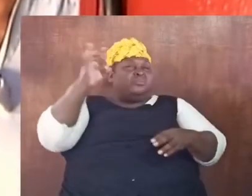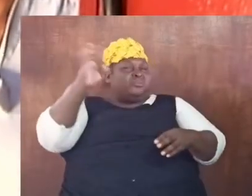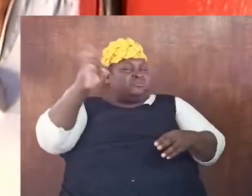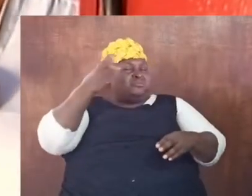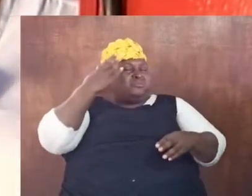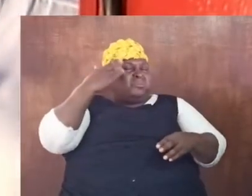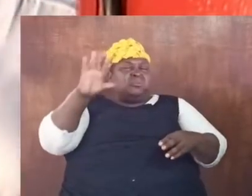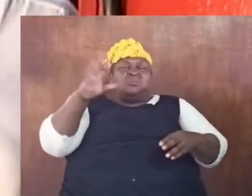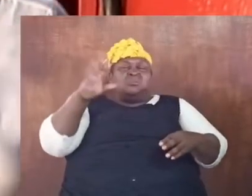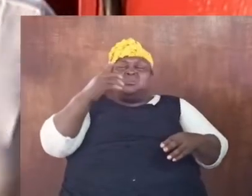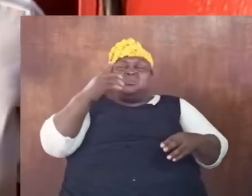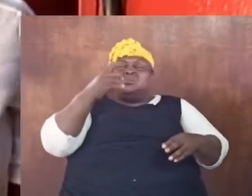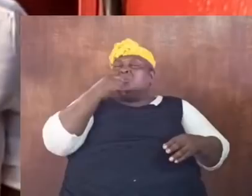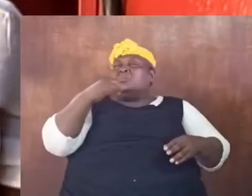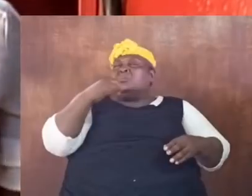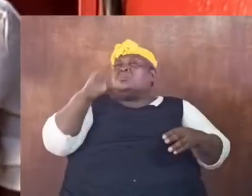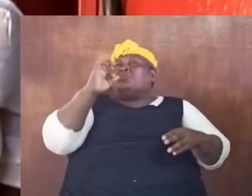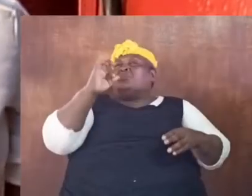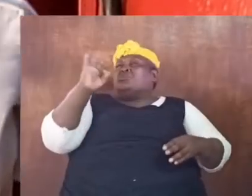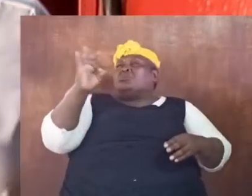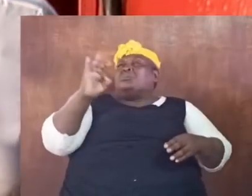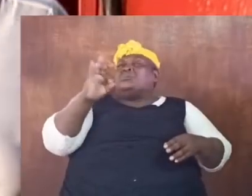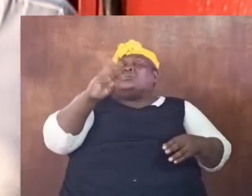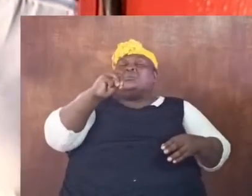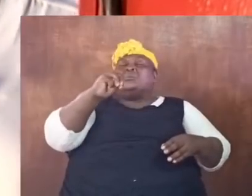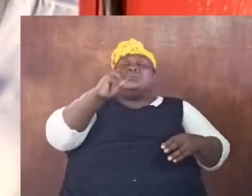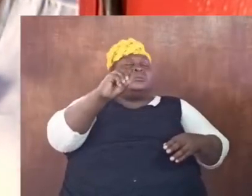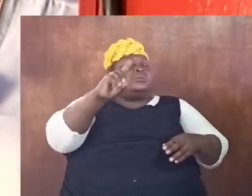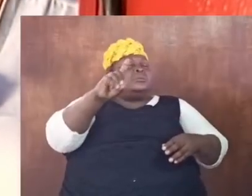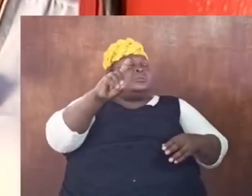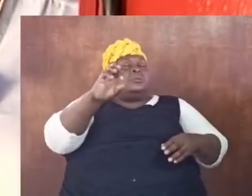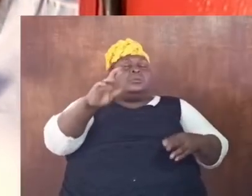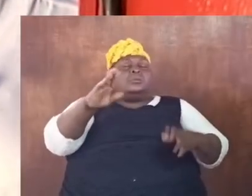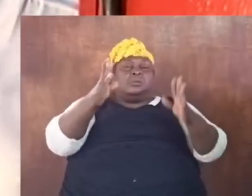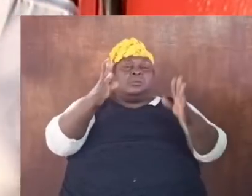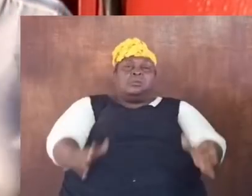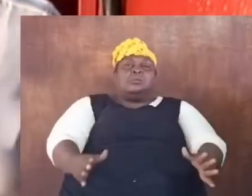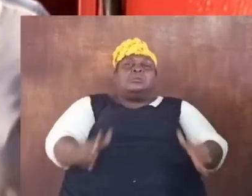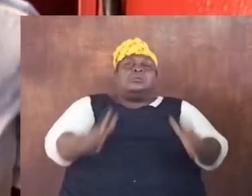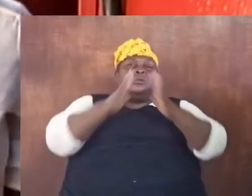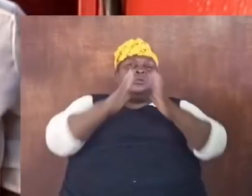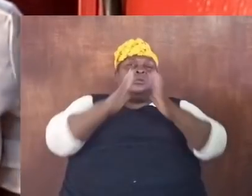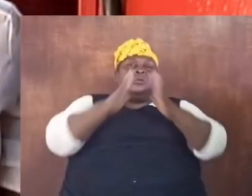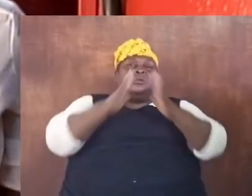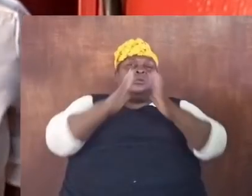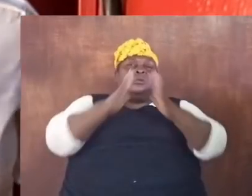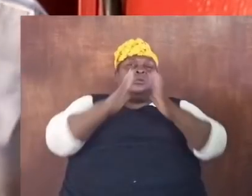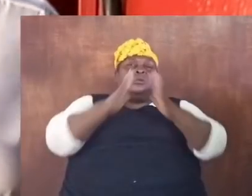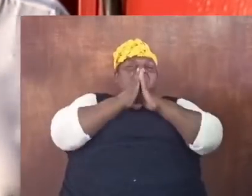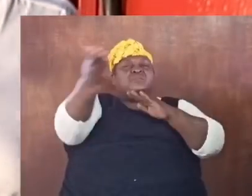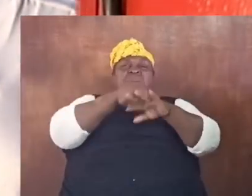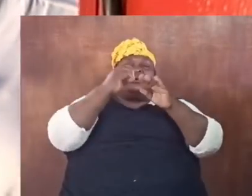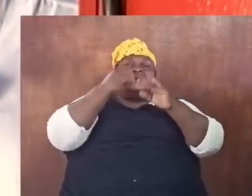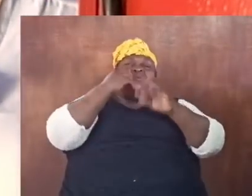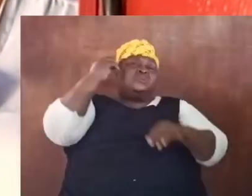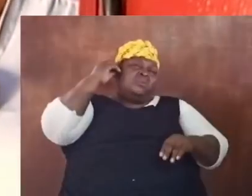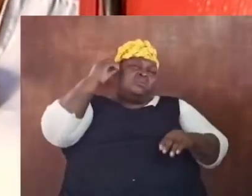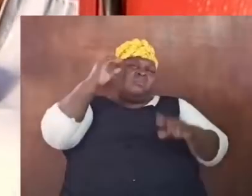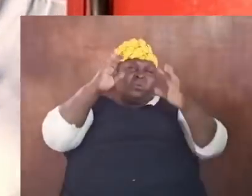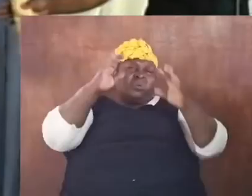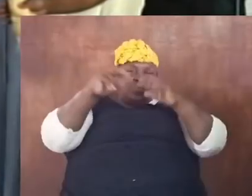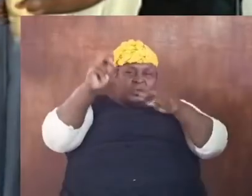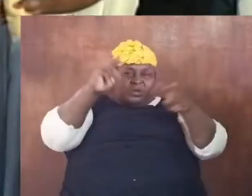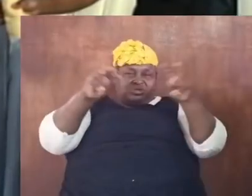the starter. Oh God, the moderator. God, we pray for those who are at home watching. God, we pray for